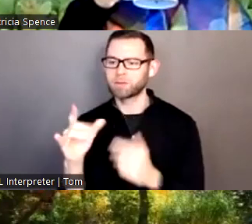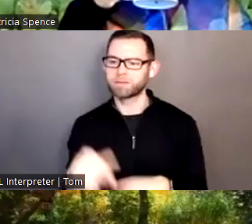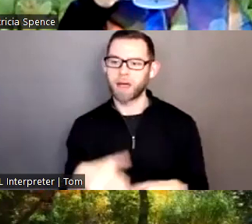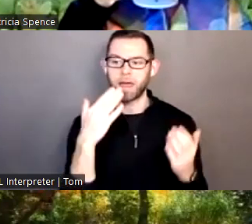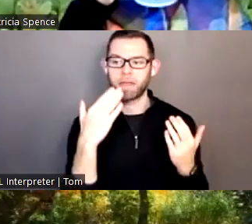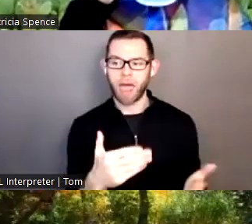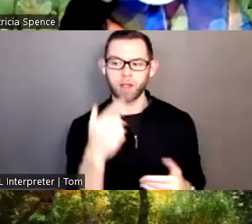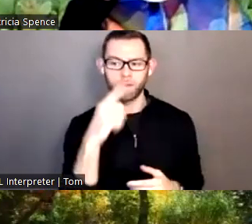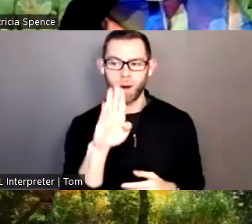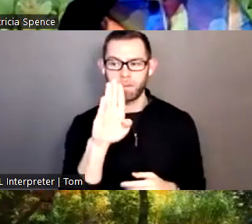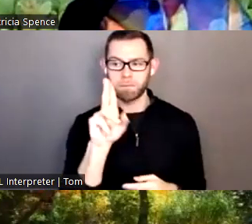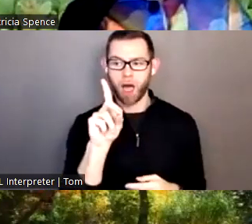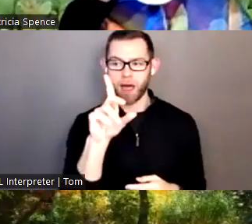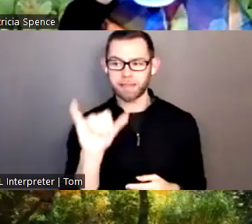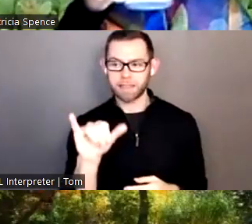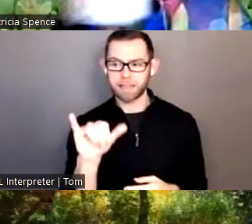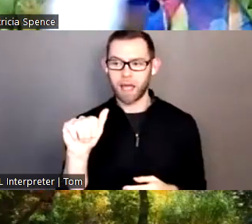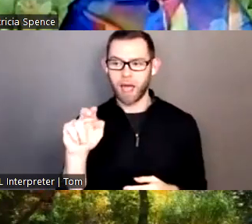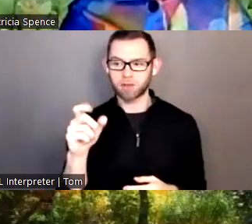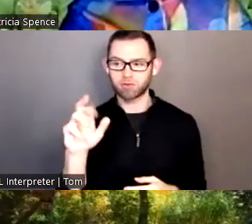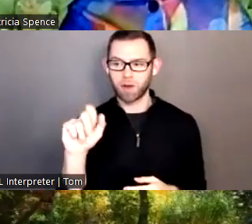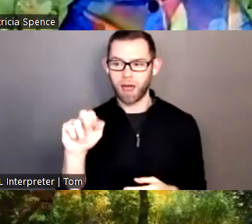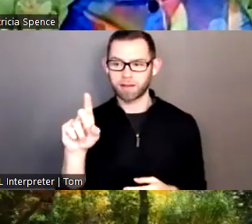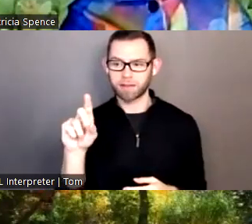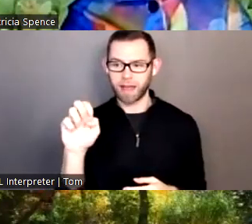go. It's a whisper network right now.